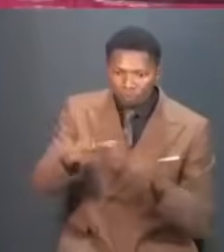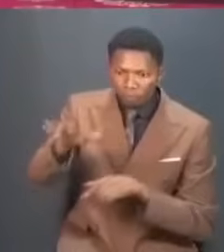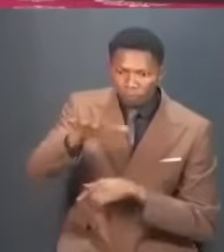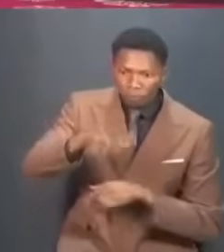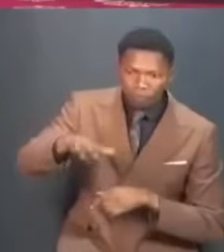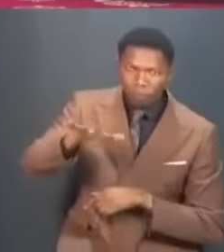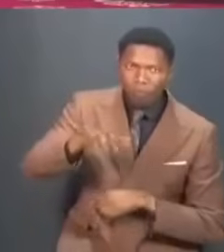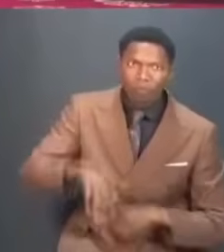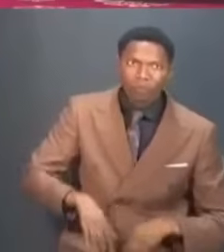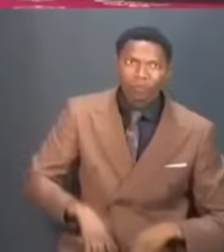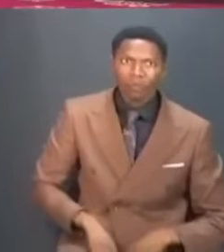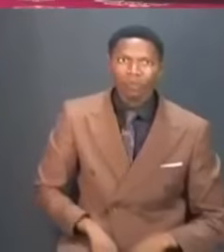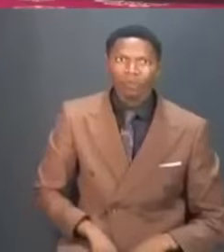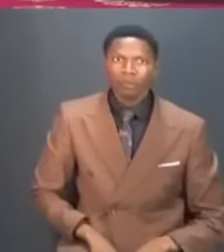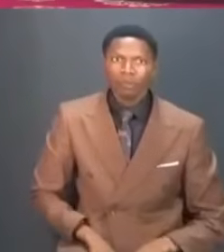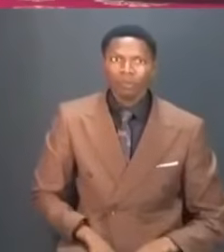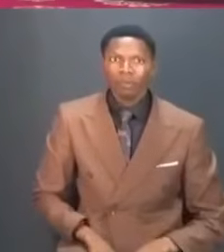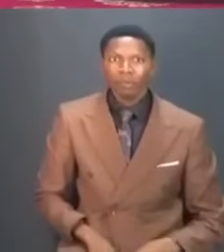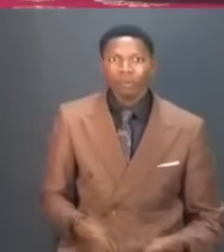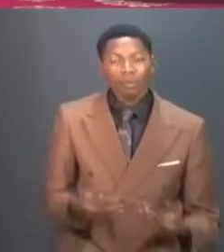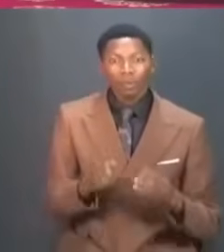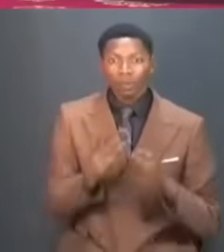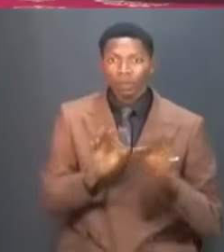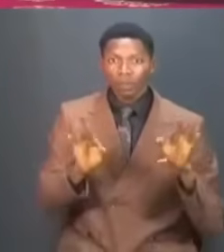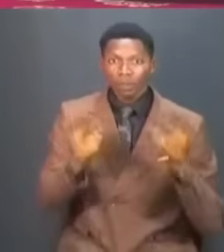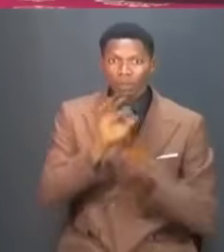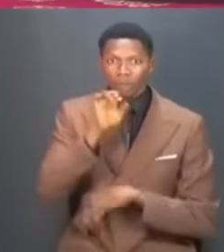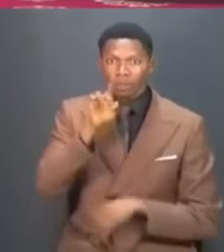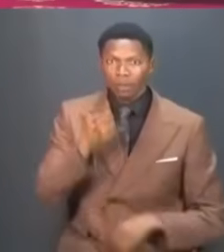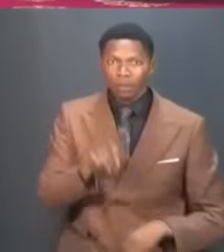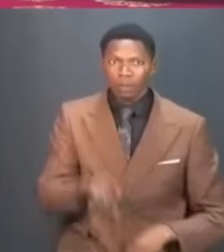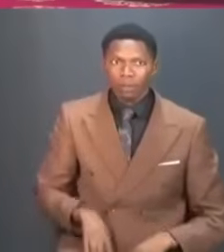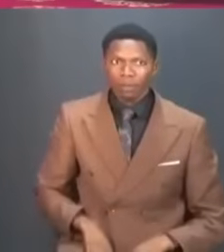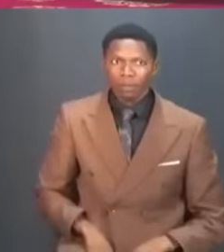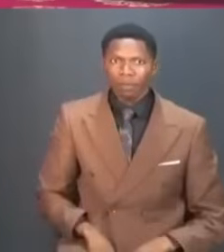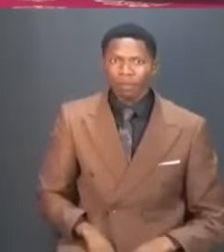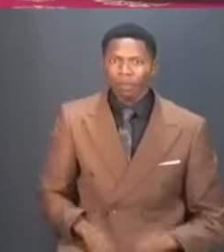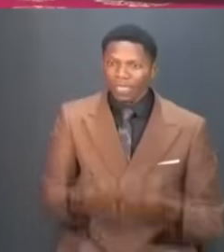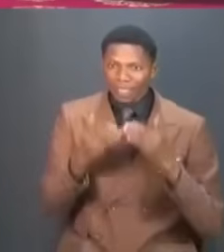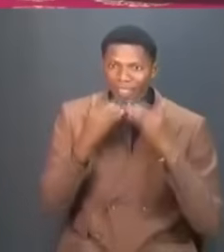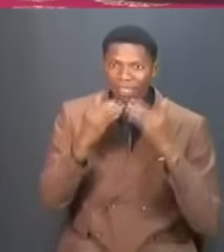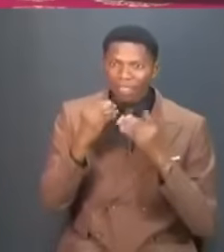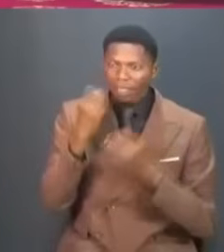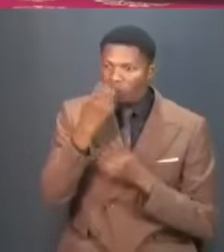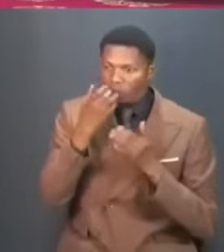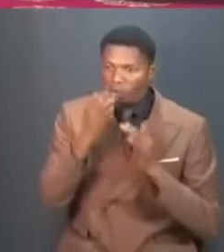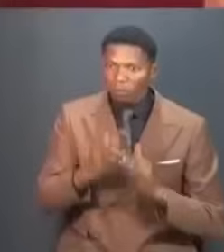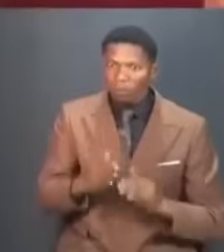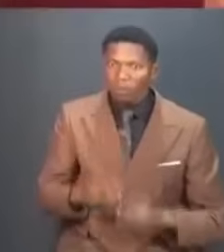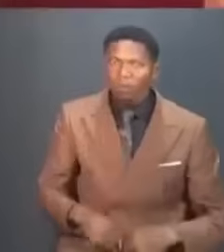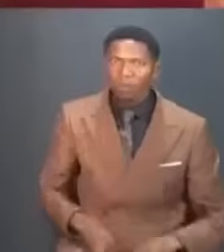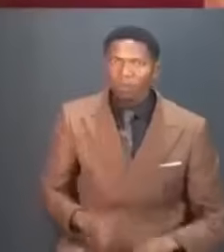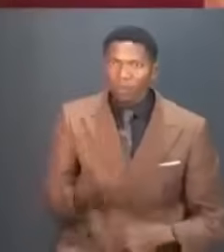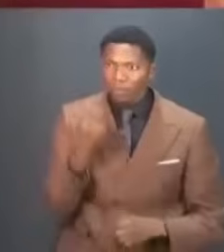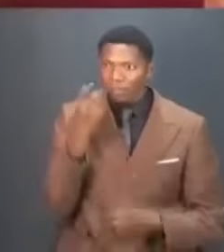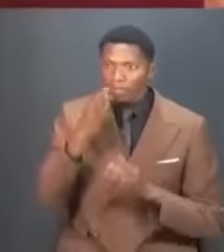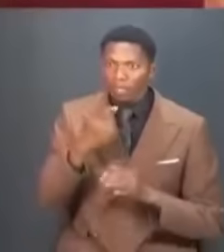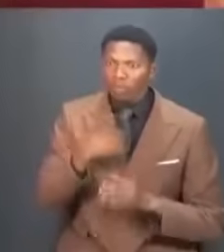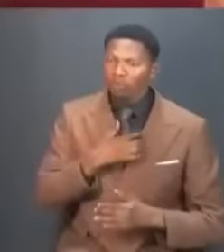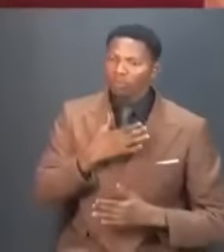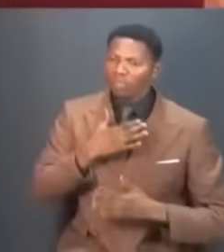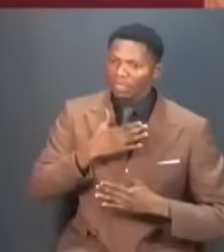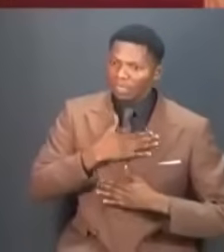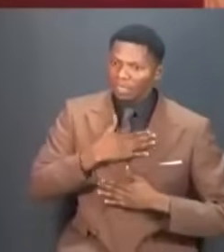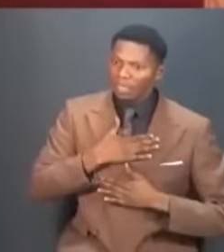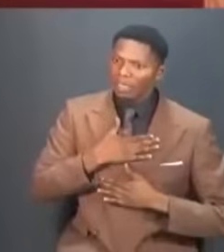Yes, Minister, it's a very important question. Thank you very much, Mr. Speaker. Mr. Speaker, we appreciate the fact that